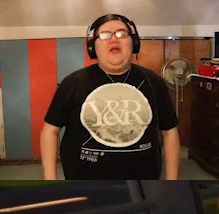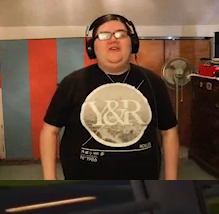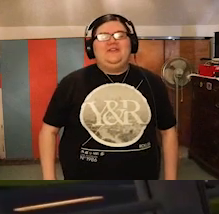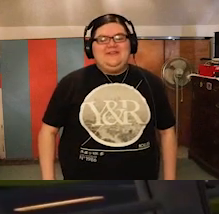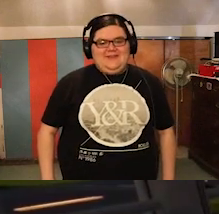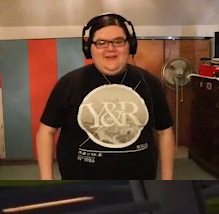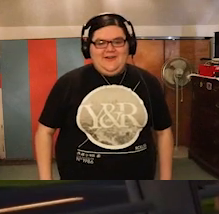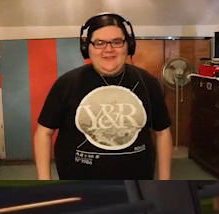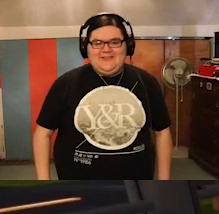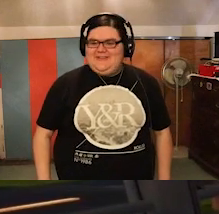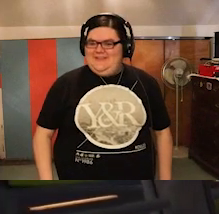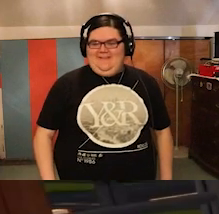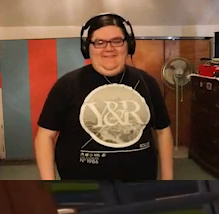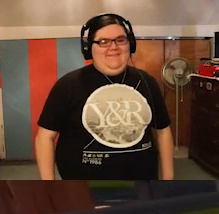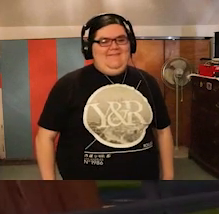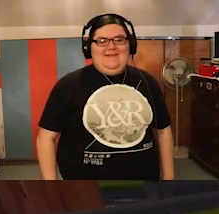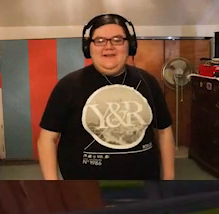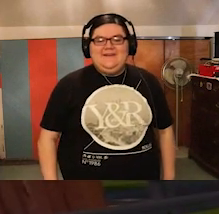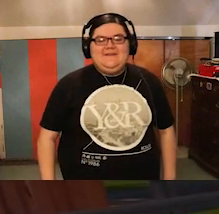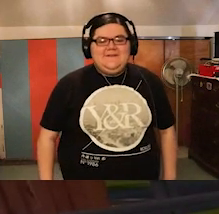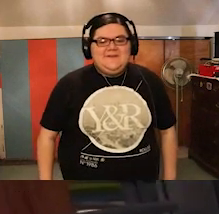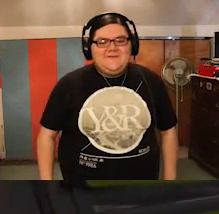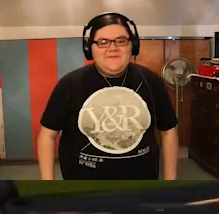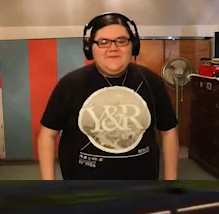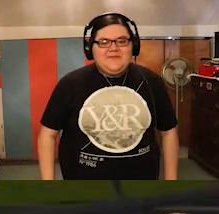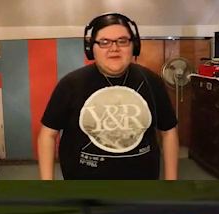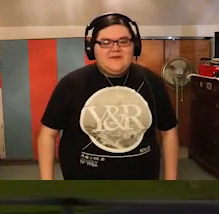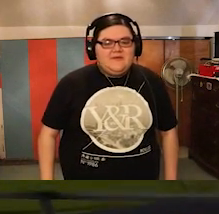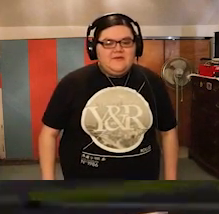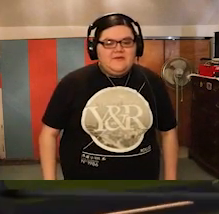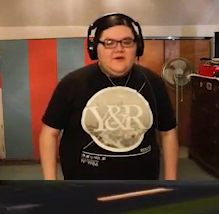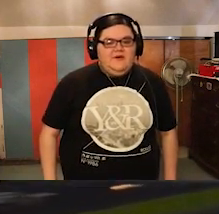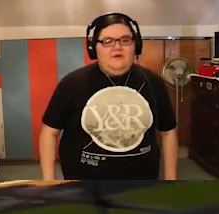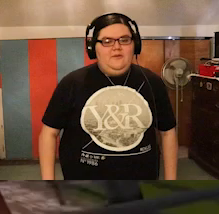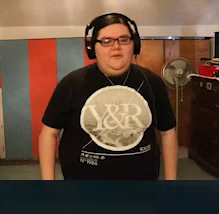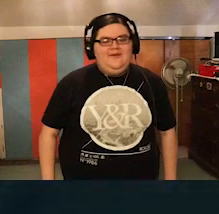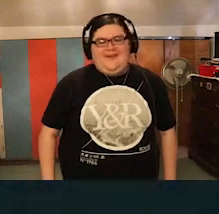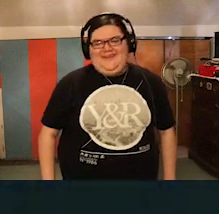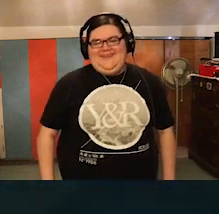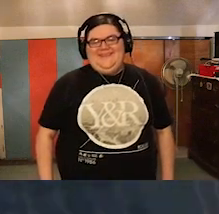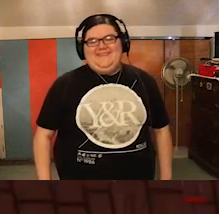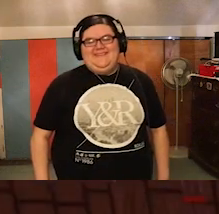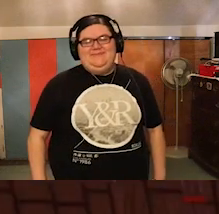you barely stayed on. Just. Okay. This is the recovery.